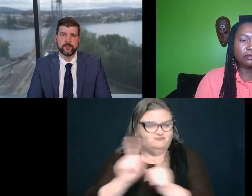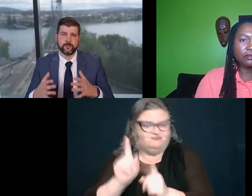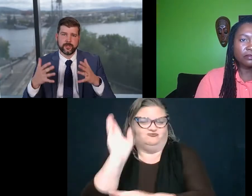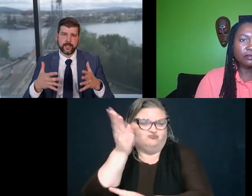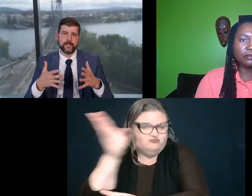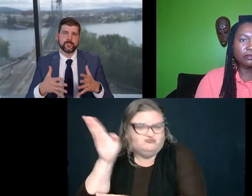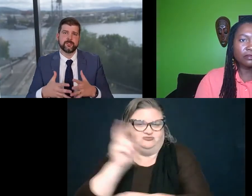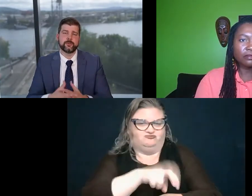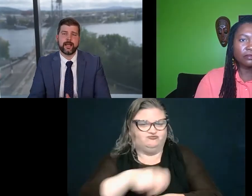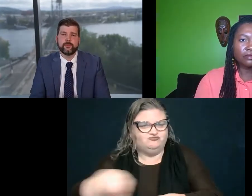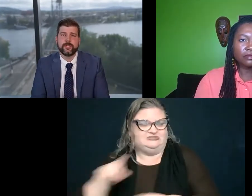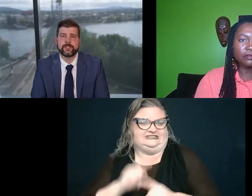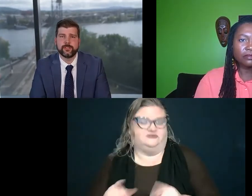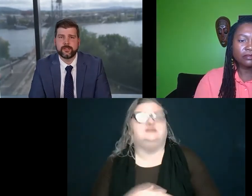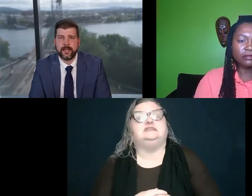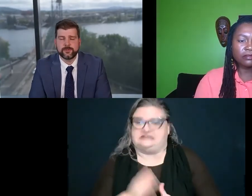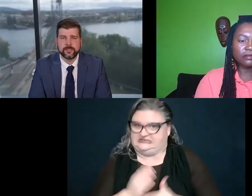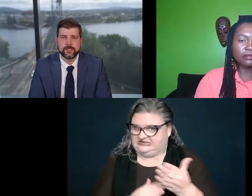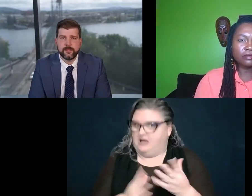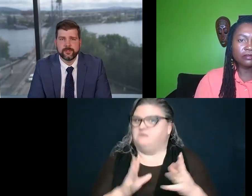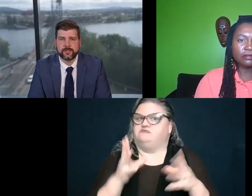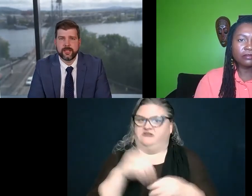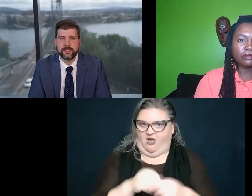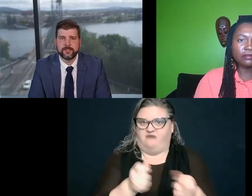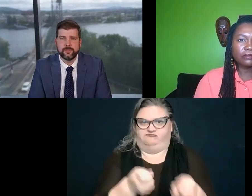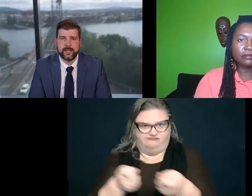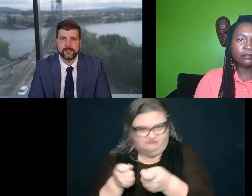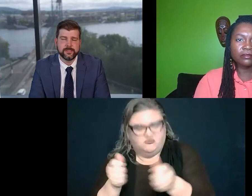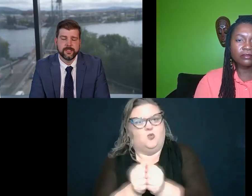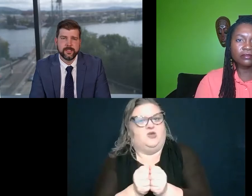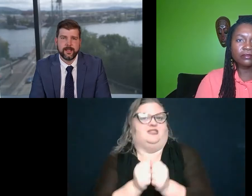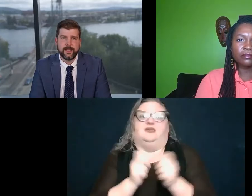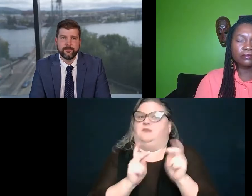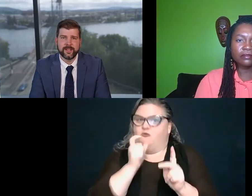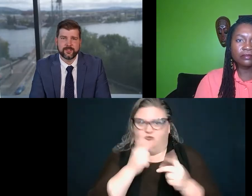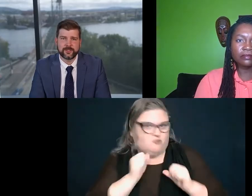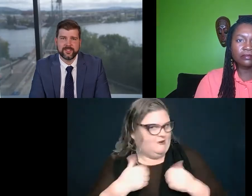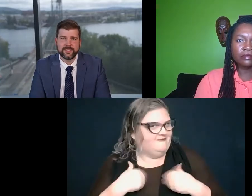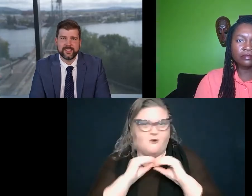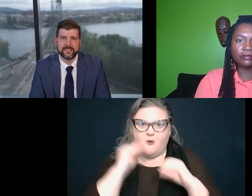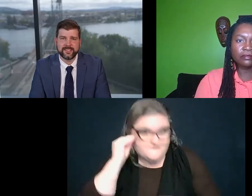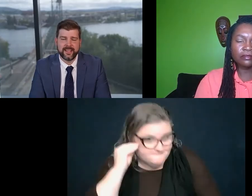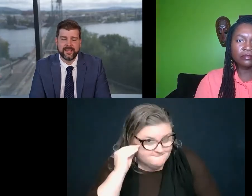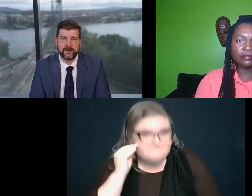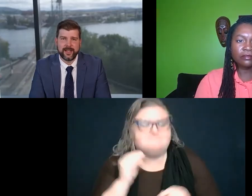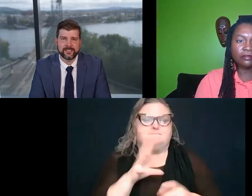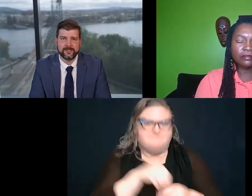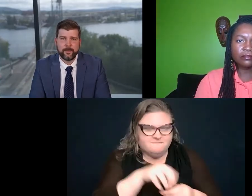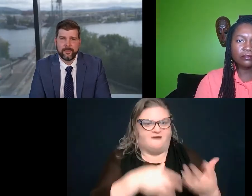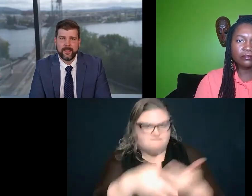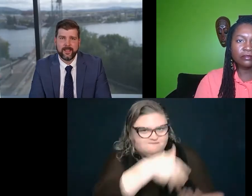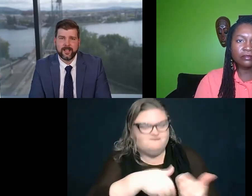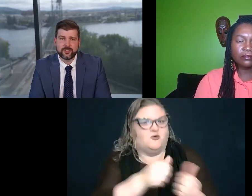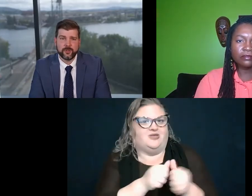especially those that were engaged in doing outreach to their houseless neighbors. I got to actually be on the streets and see that interaction.